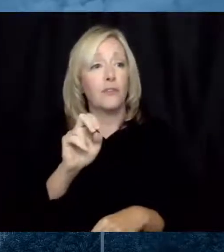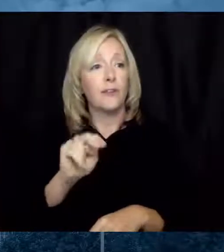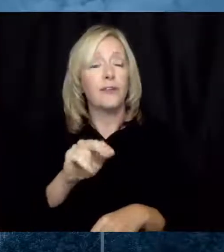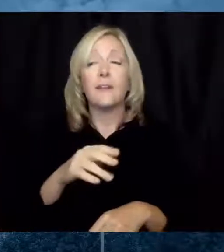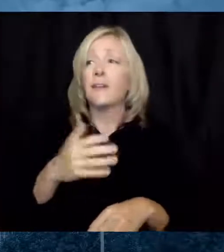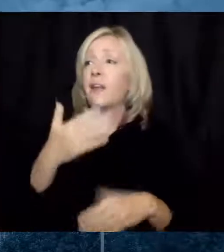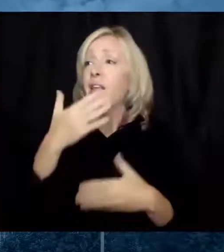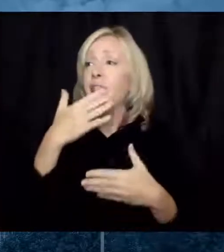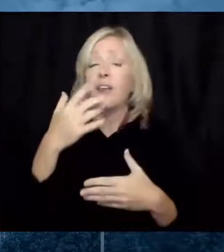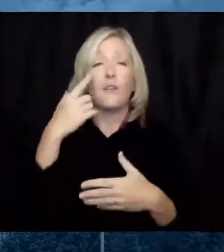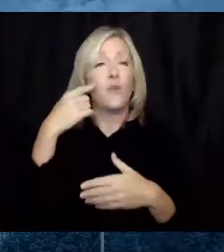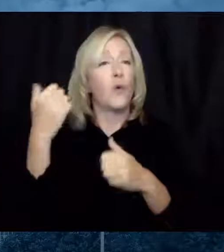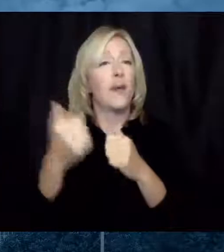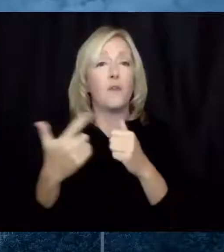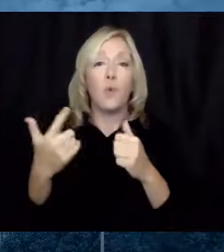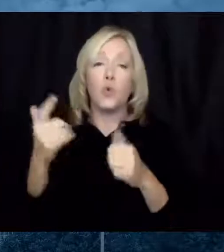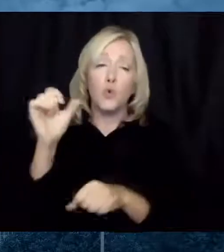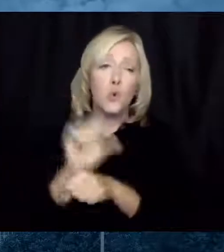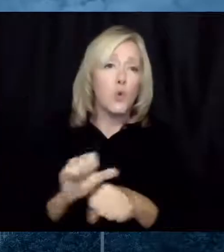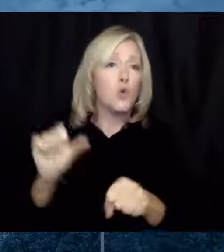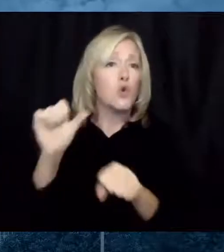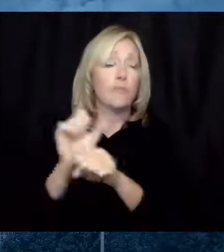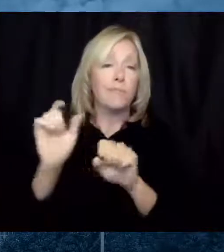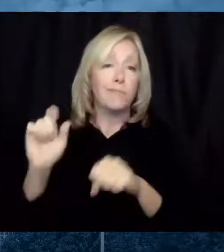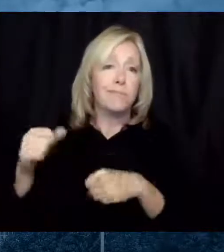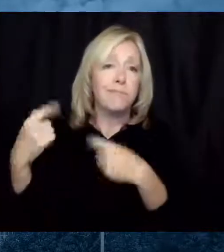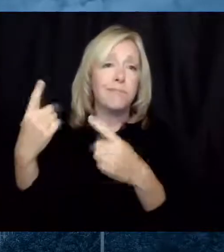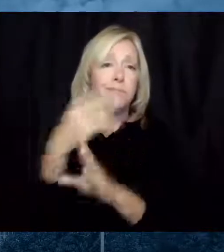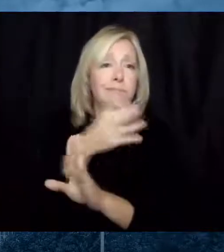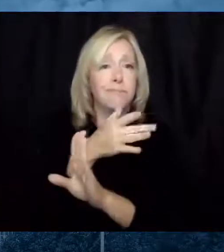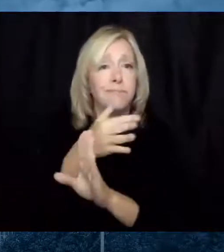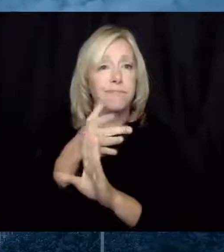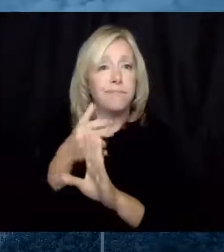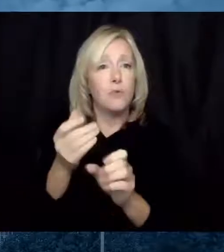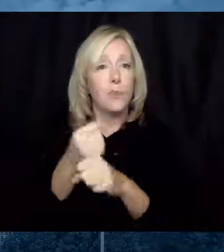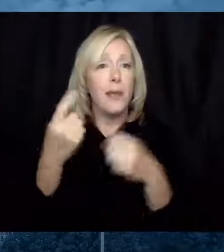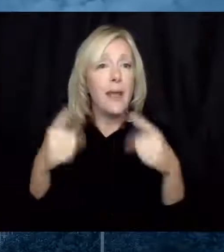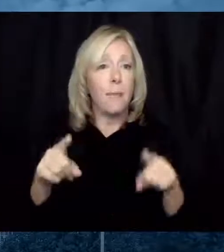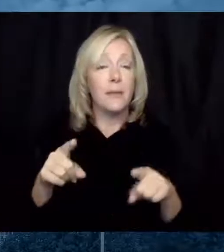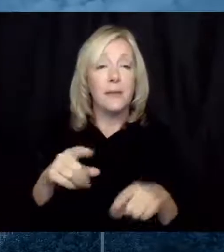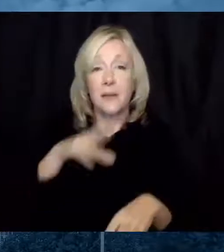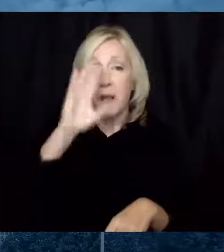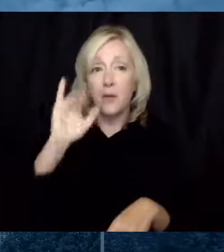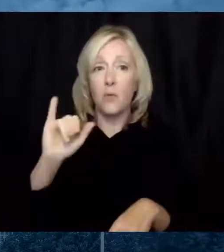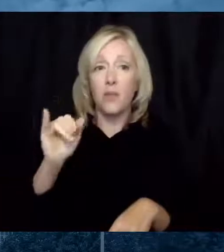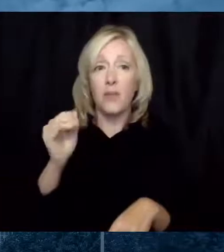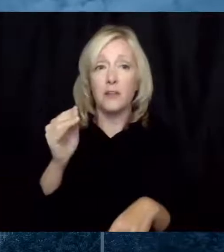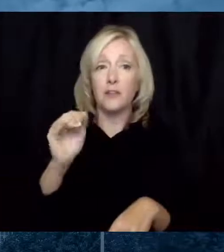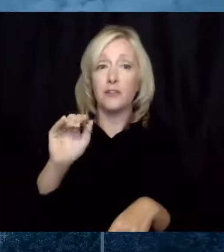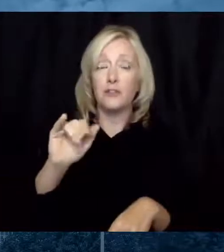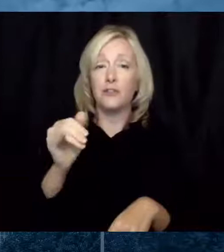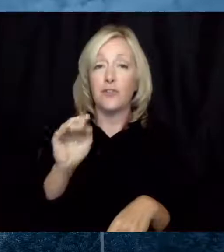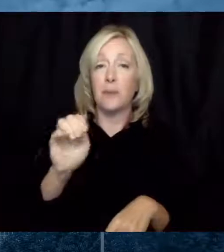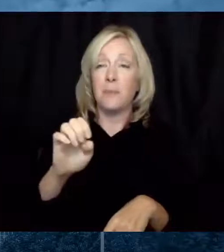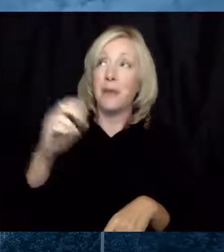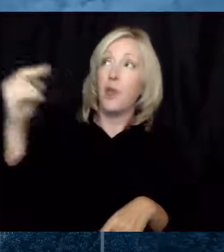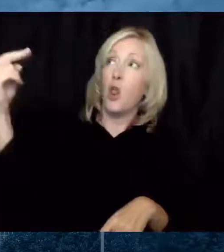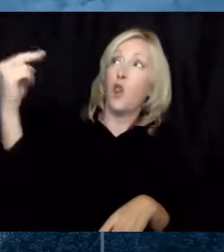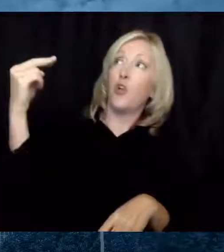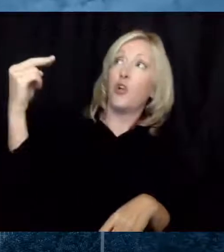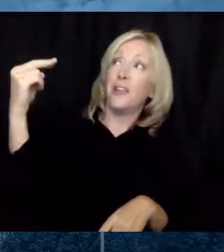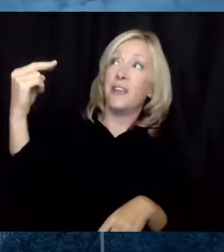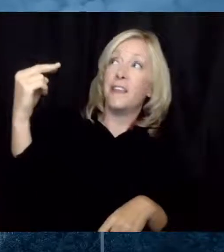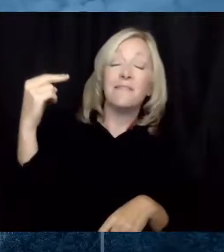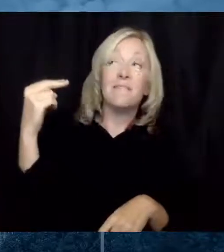to everybody that's made this day possible. And thank you, Jamie Wolfe, because I know you're looking down and you're doing a special little dance for all of us.